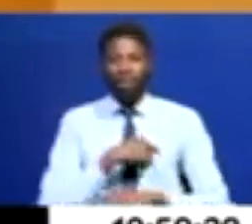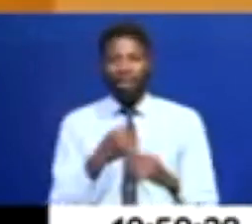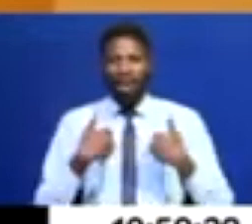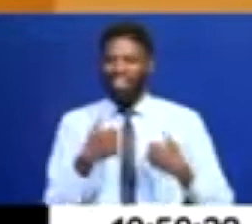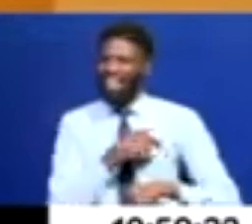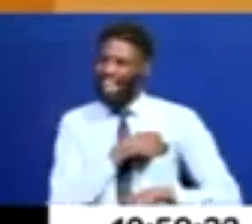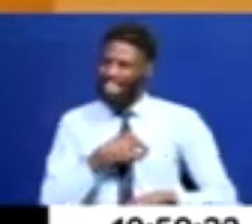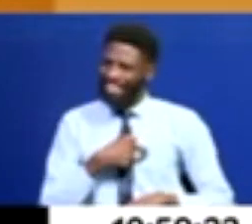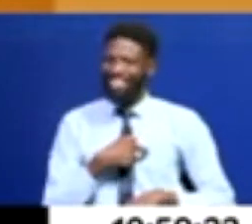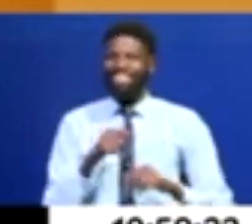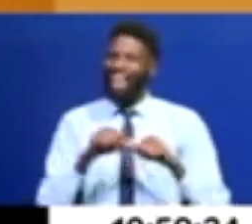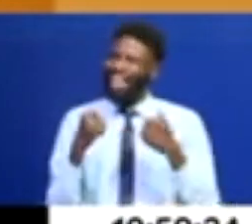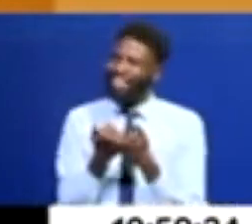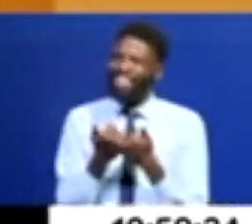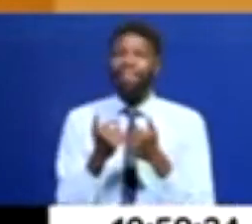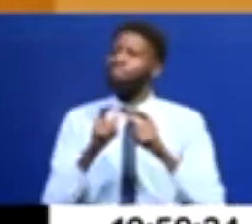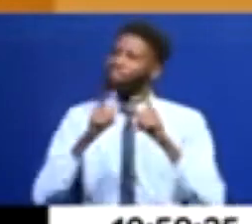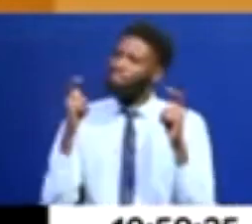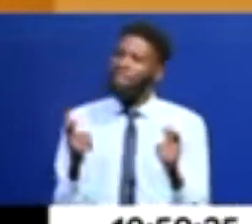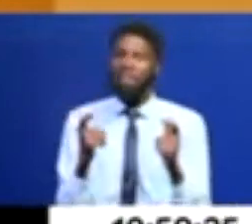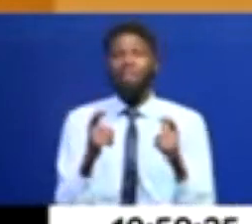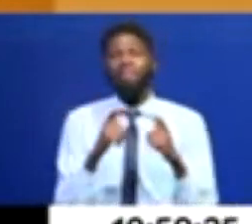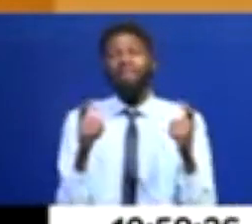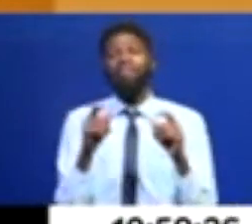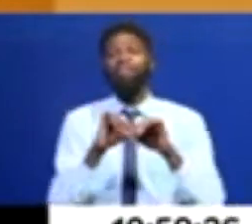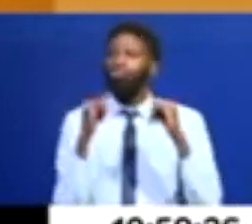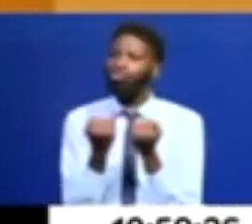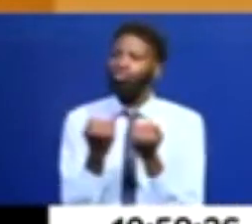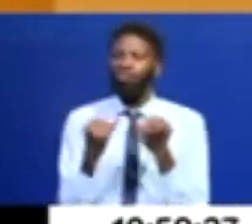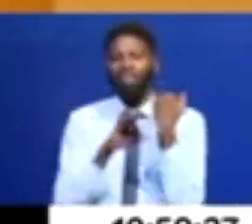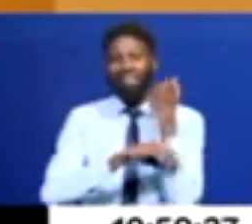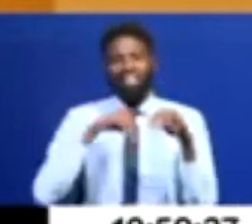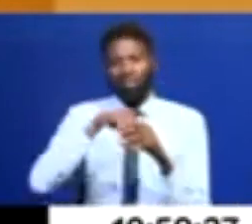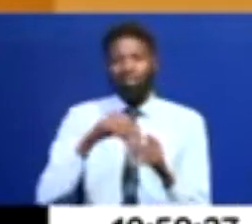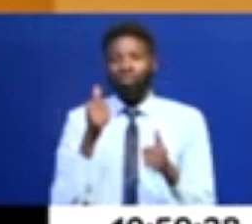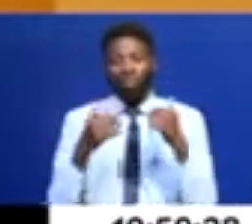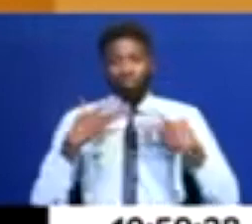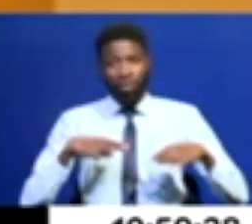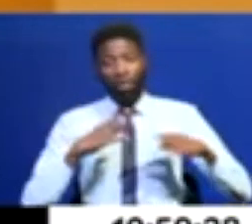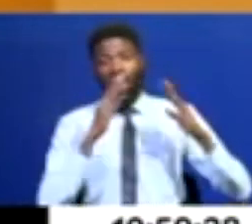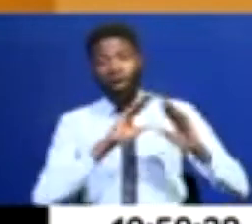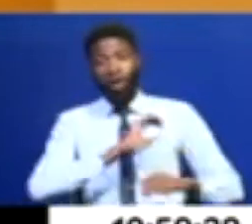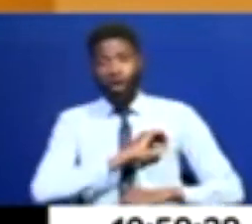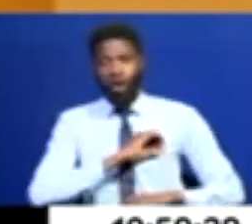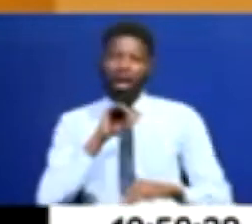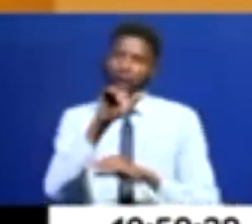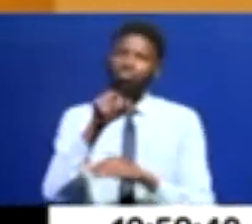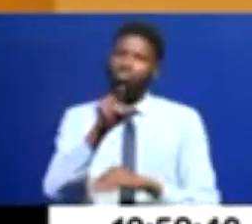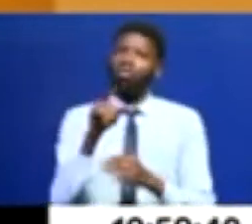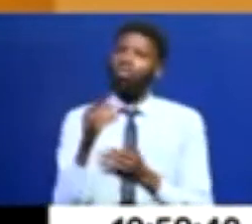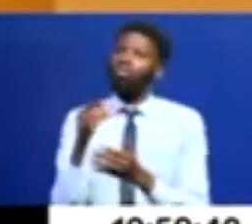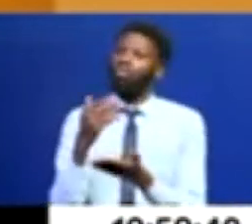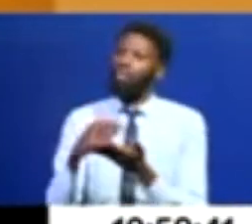collect taxes, we have the large institutions in the country that have been mandated by property owners to collect rent on behalf, it is